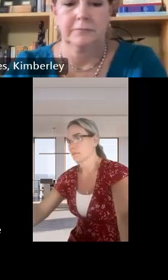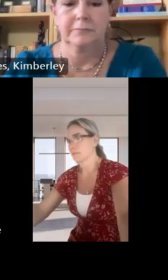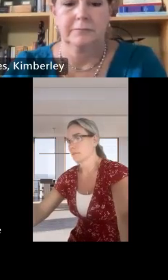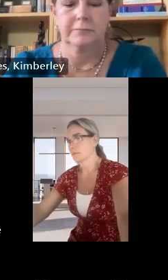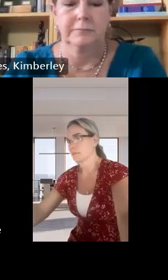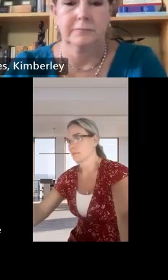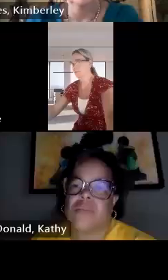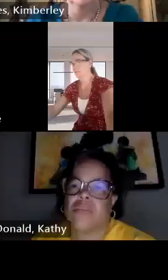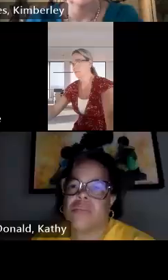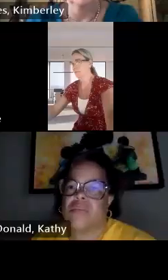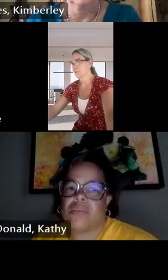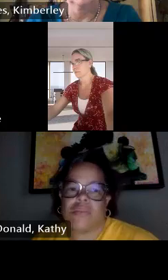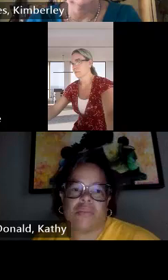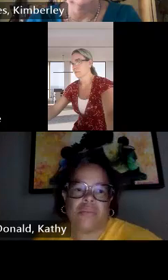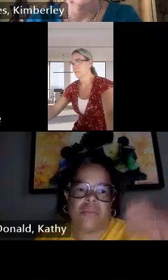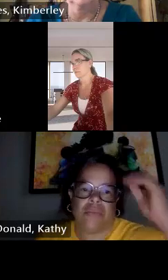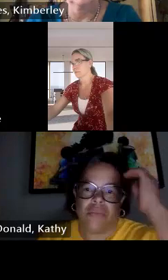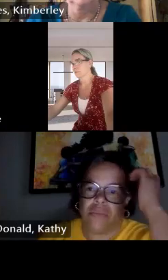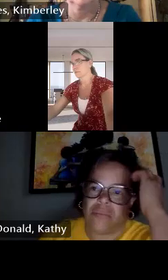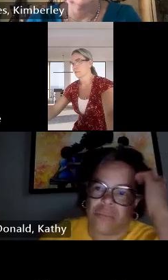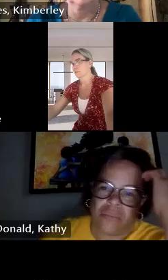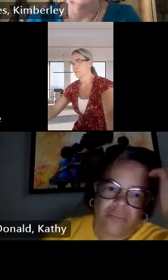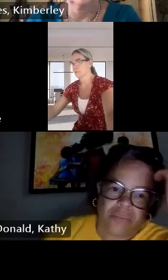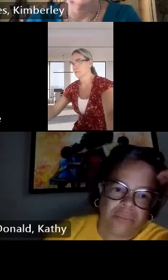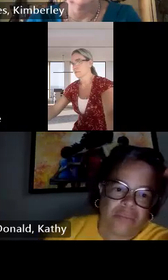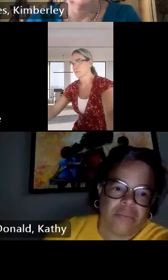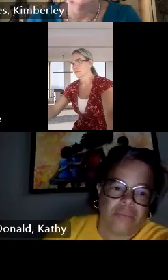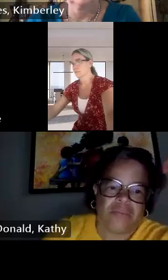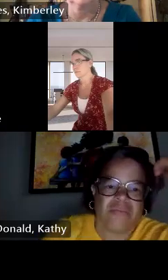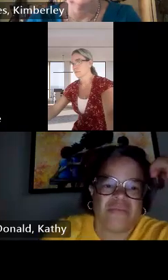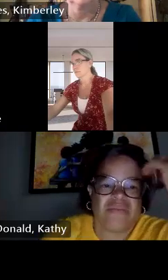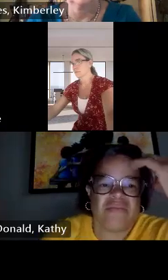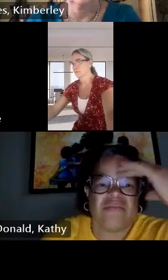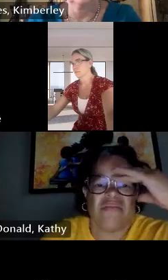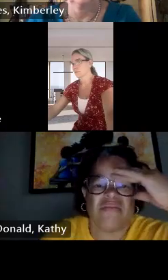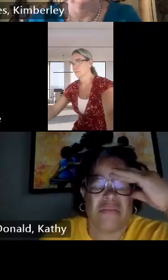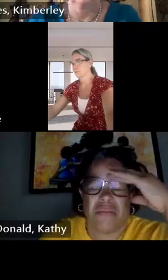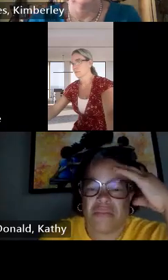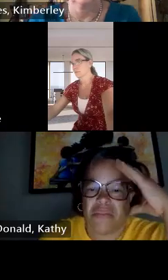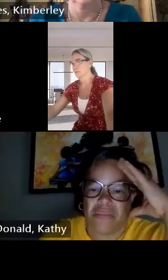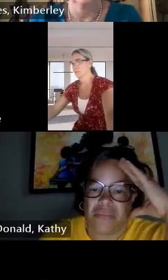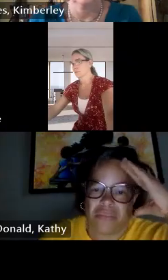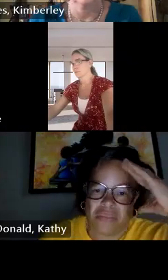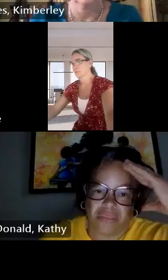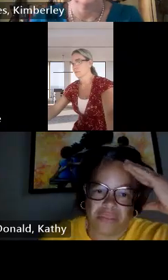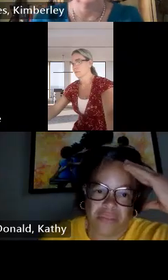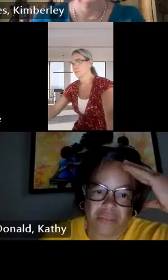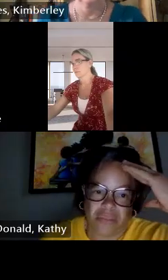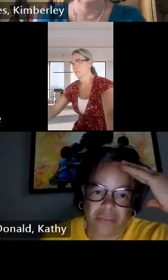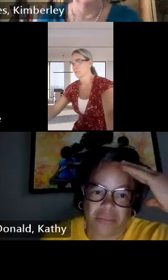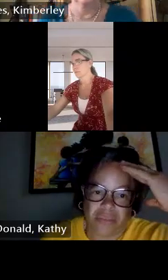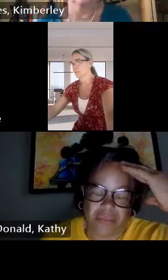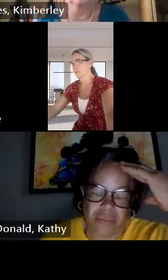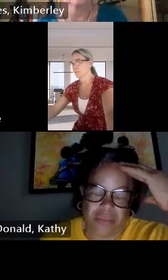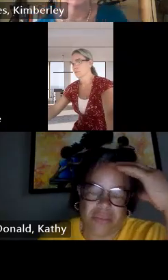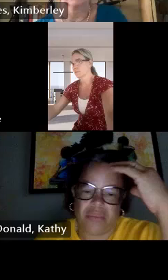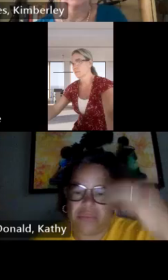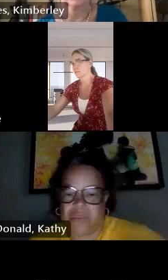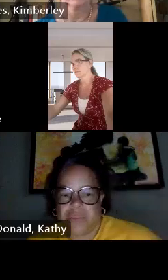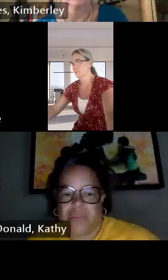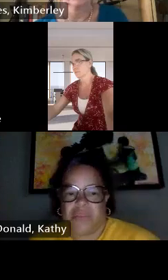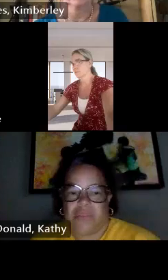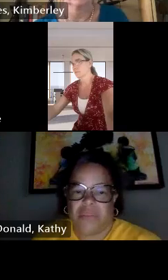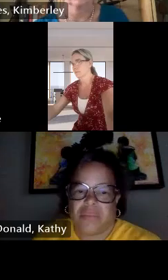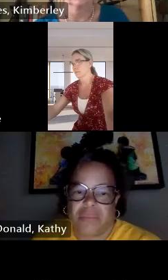business cases. So how does this relate now to business cases? Because we're now after this going to go through the